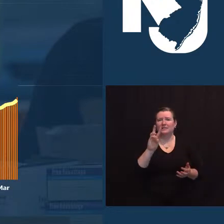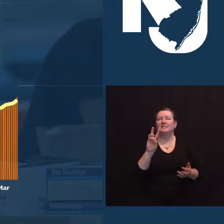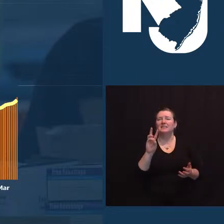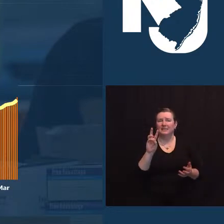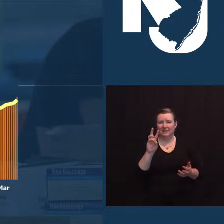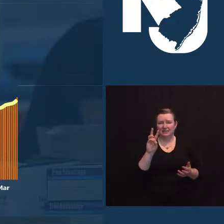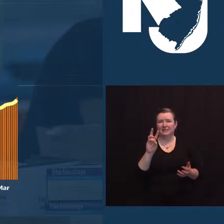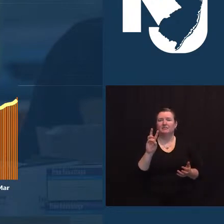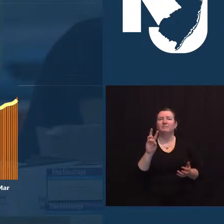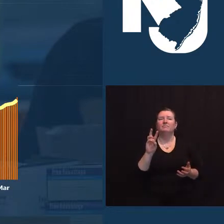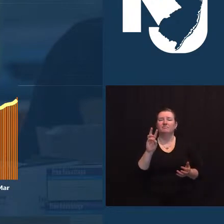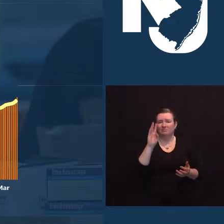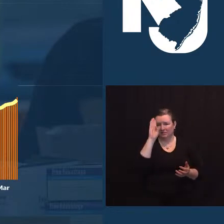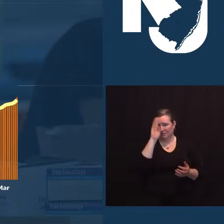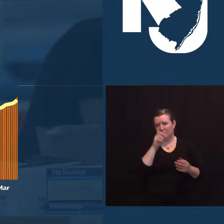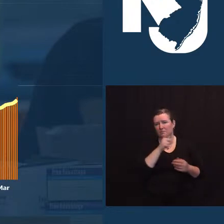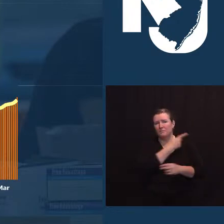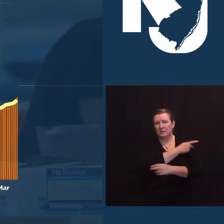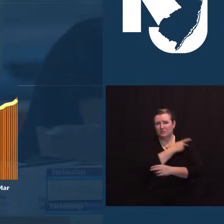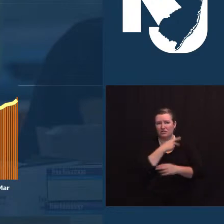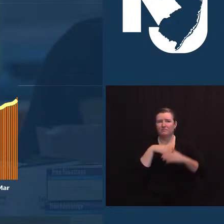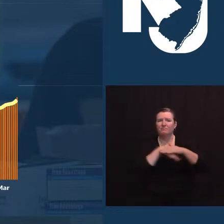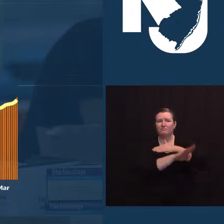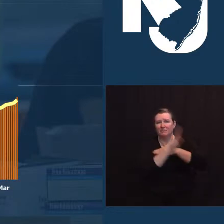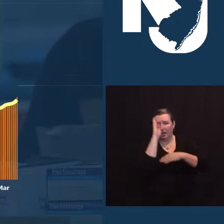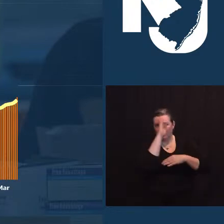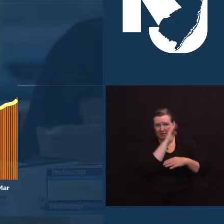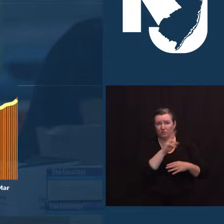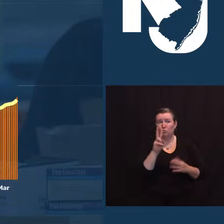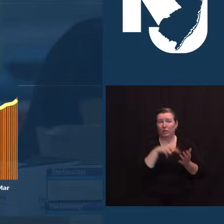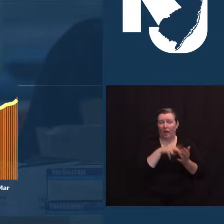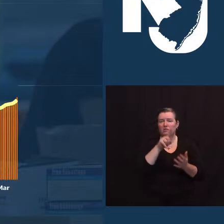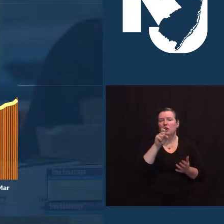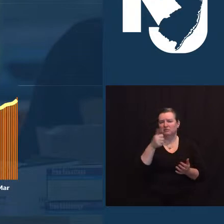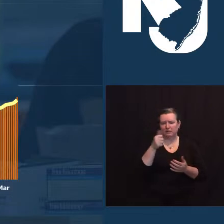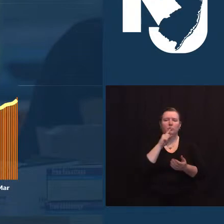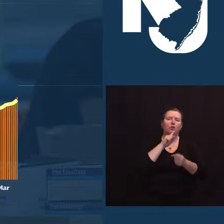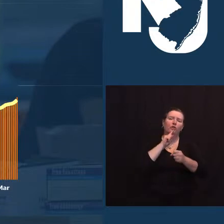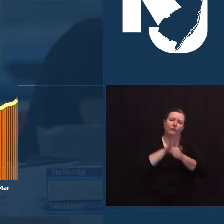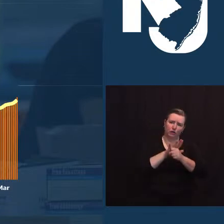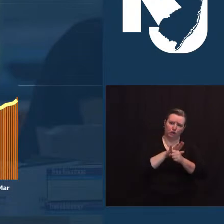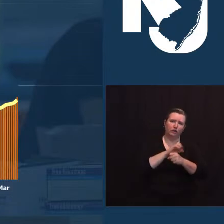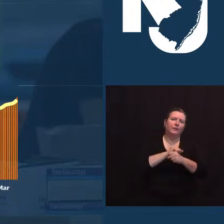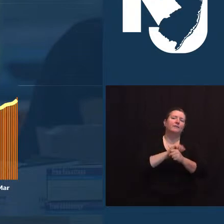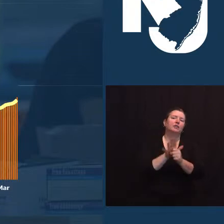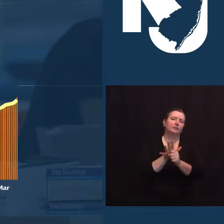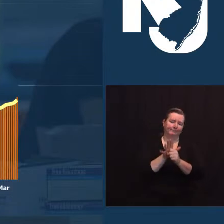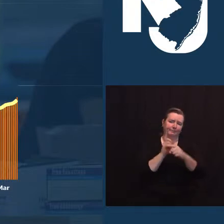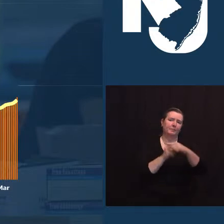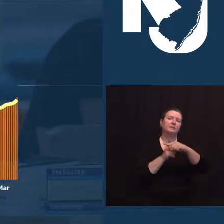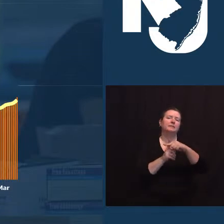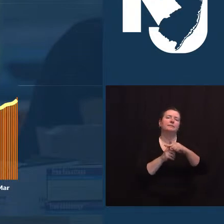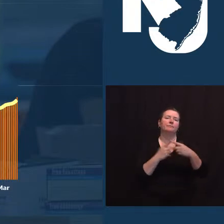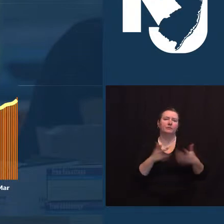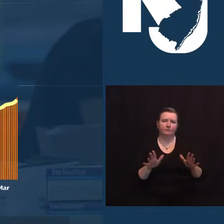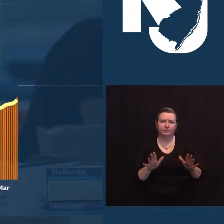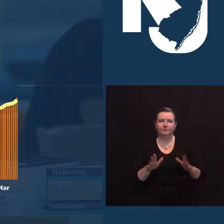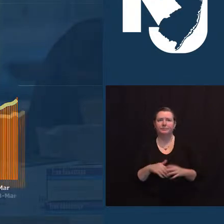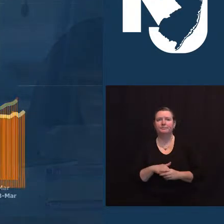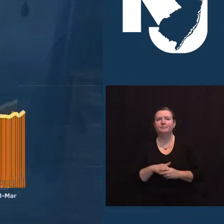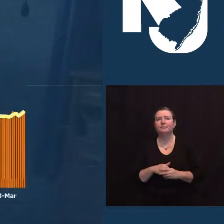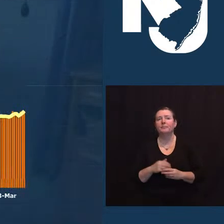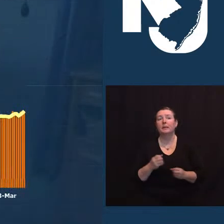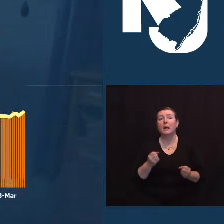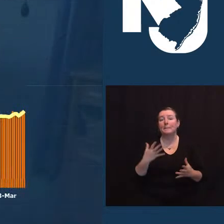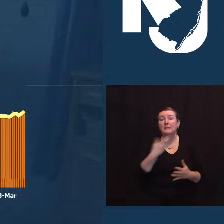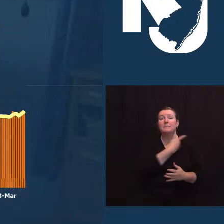2,136 patients, 2,010 of whom were confirmed COVID positive. Number of patients, and I'm going to come back to